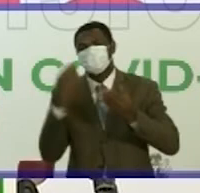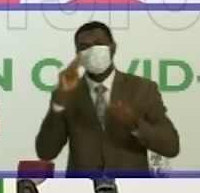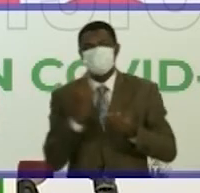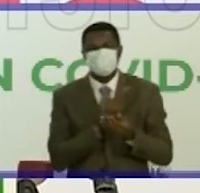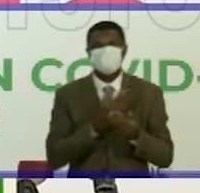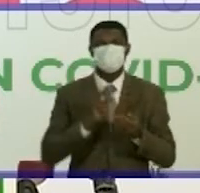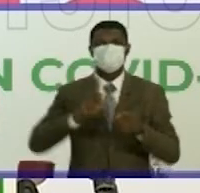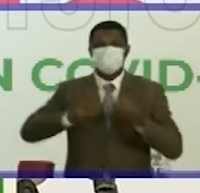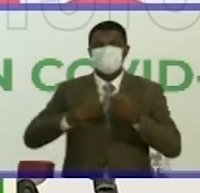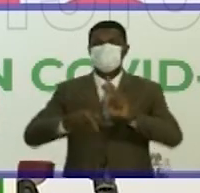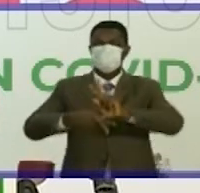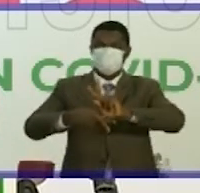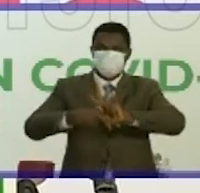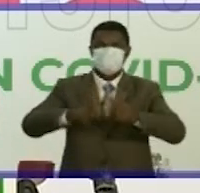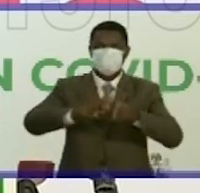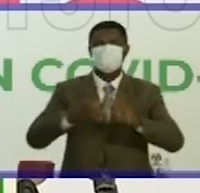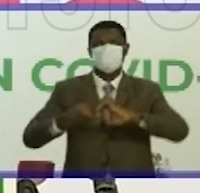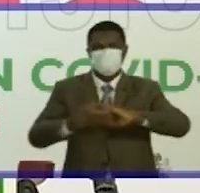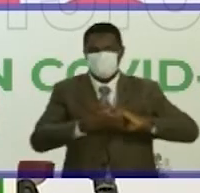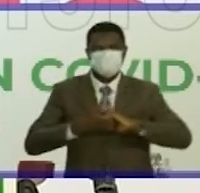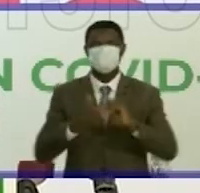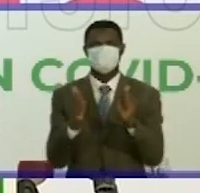and partnership with the legislature.